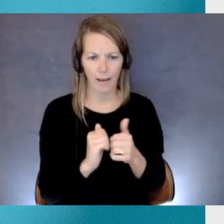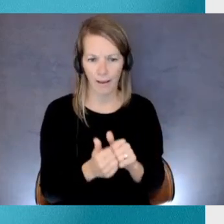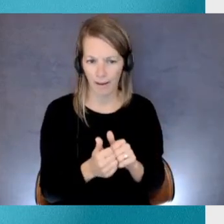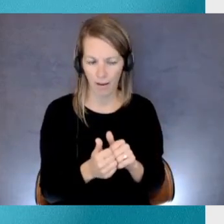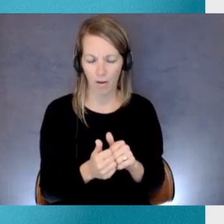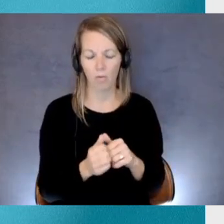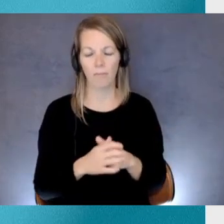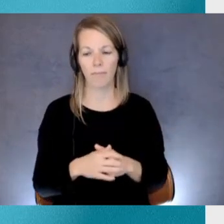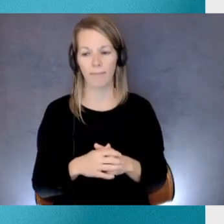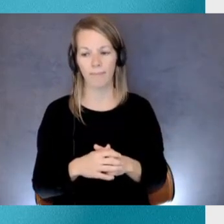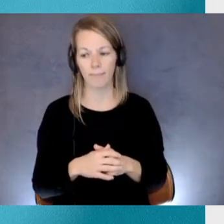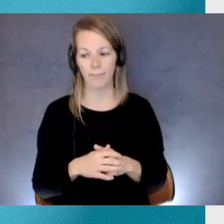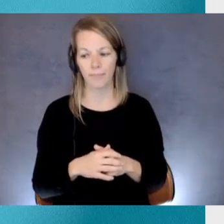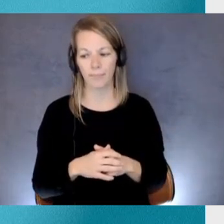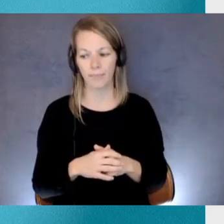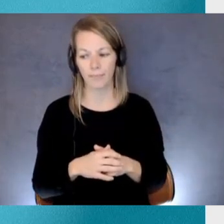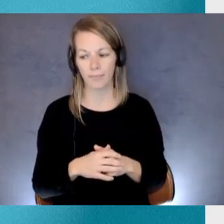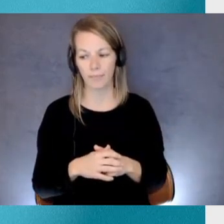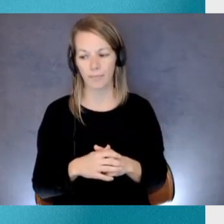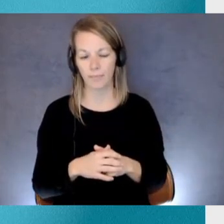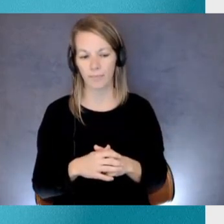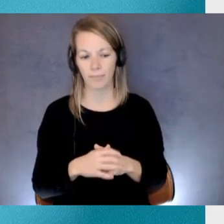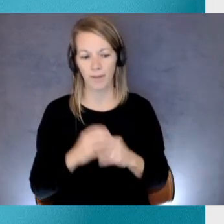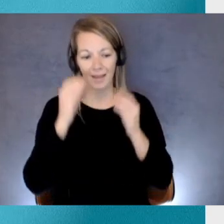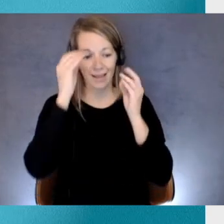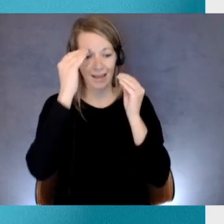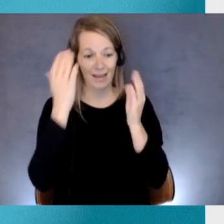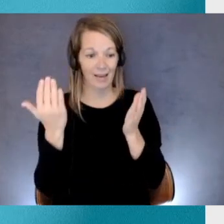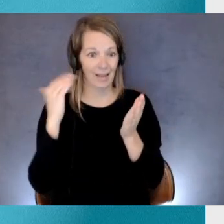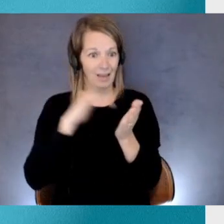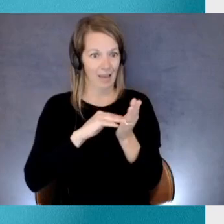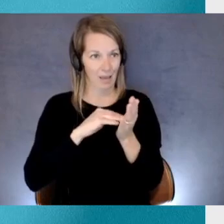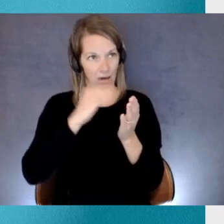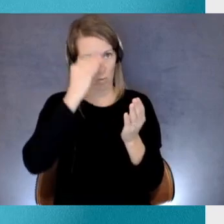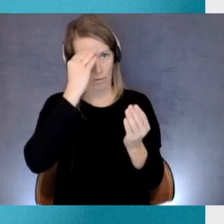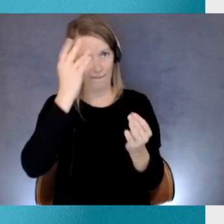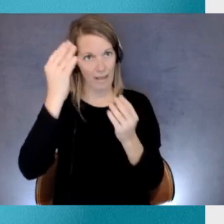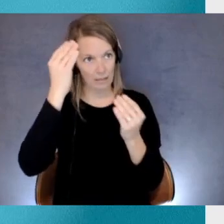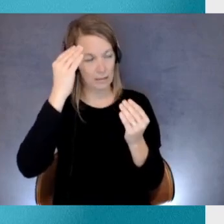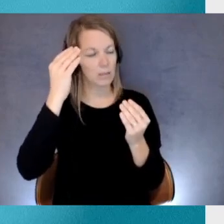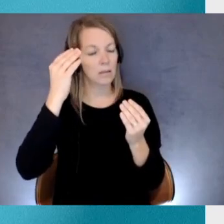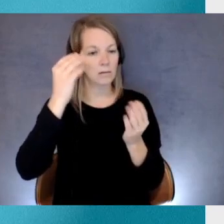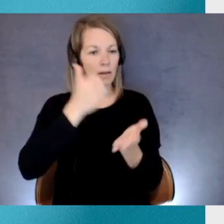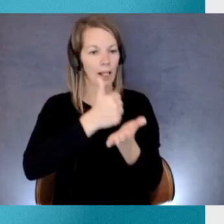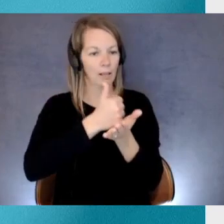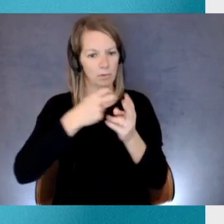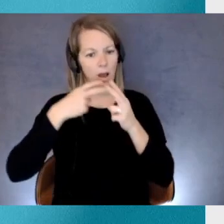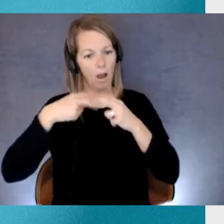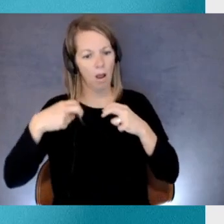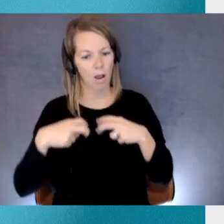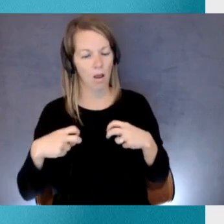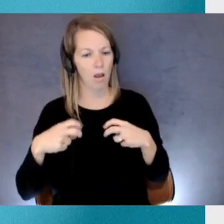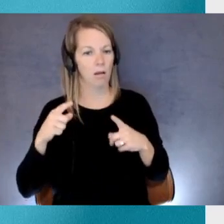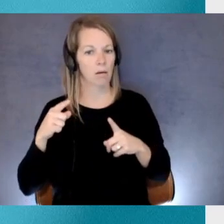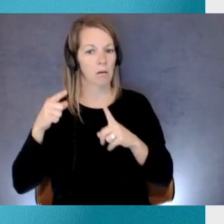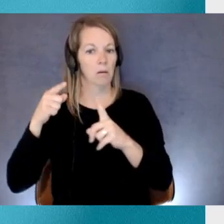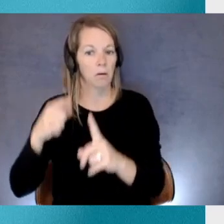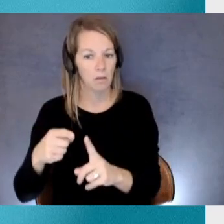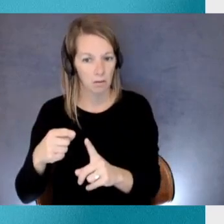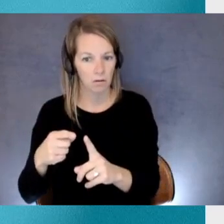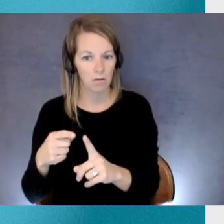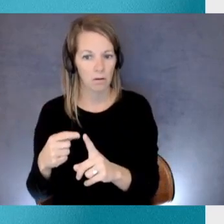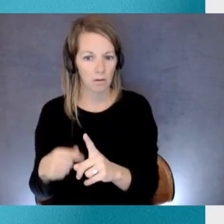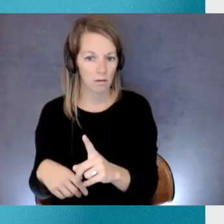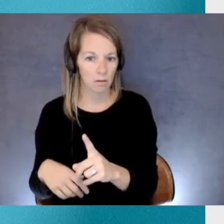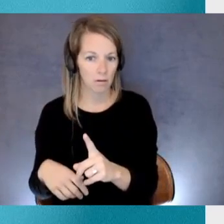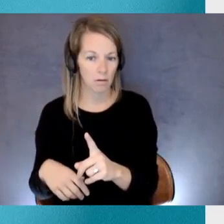difficult decisions, right? Thinking again, reflecting on this gives us an opportunity to kind of get closer to kind of